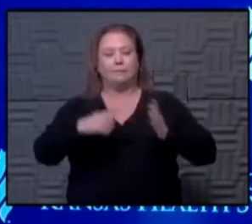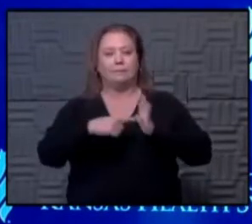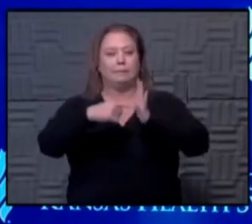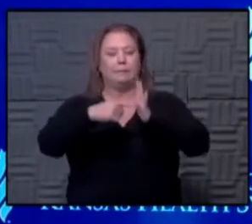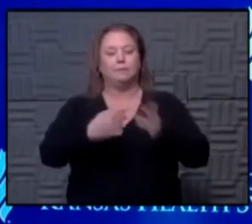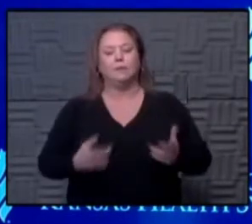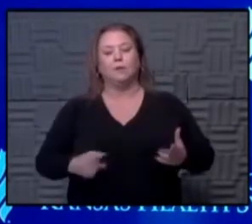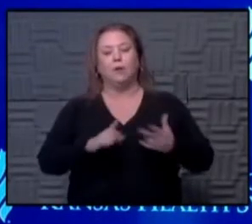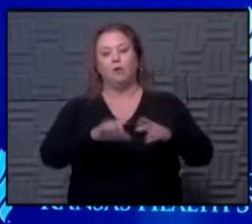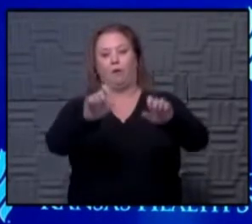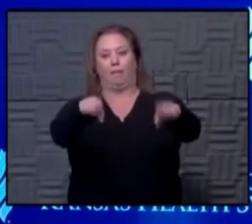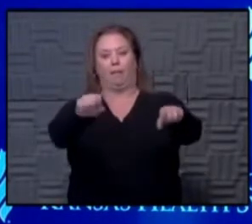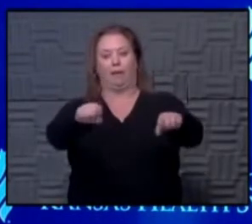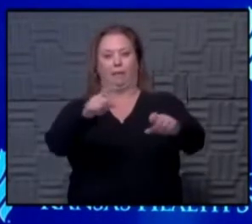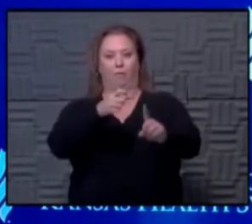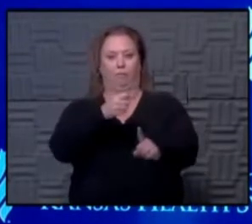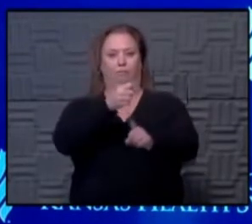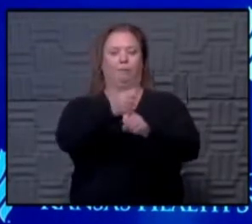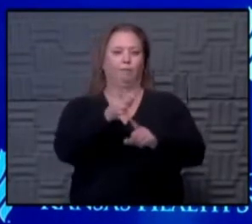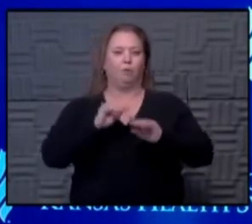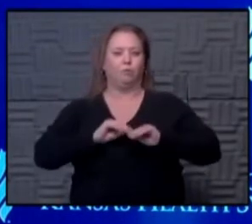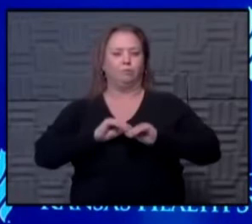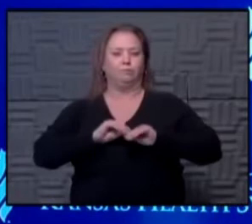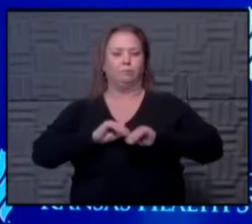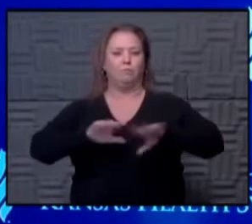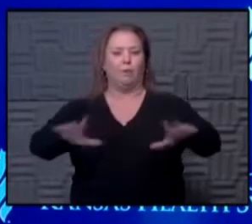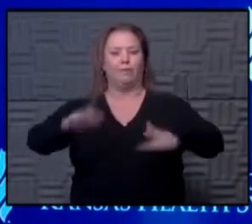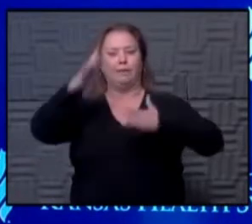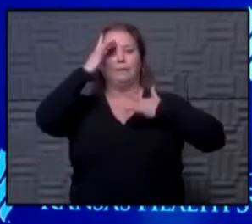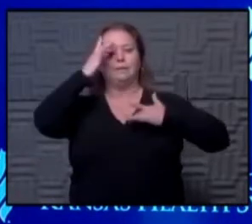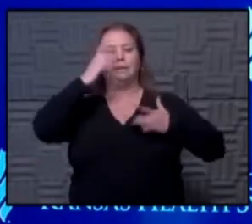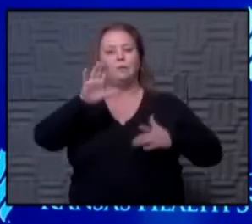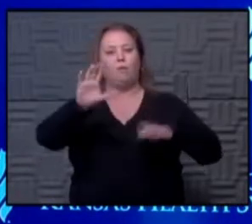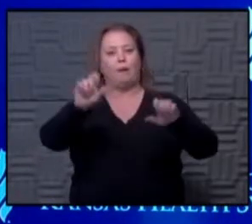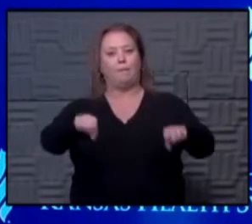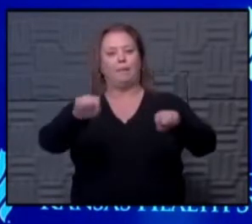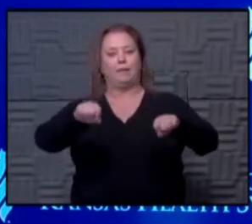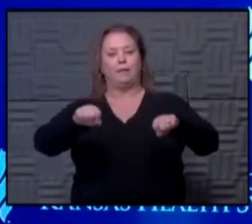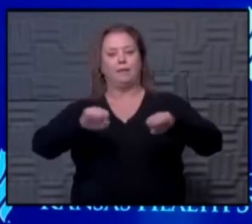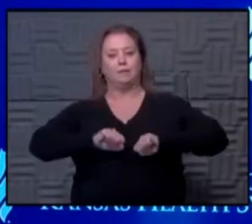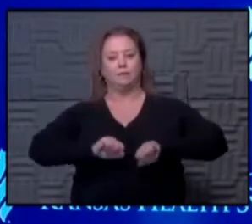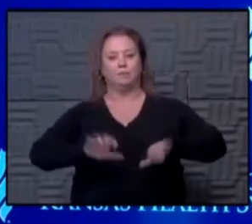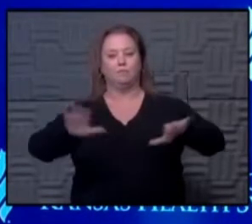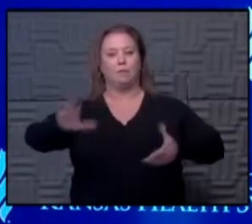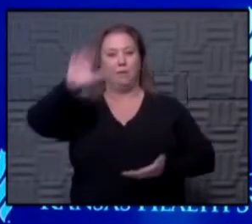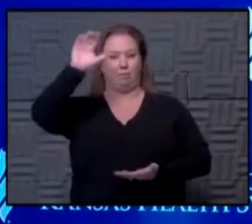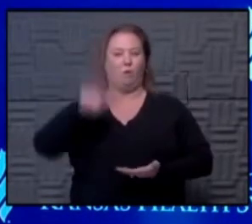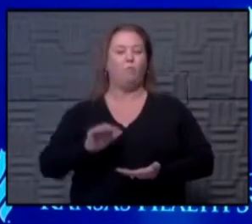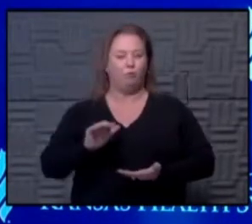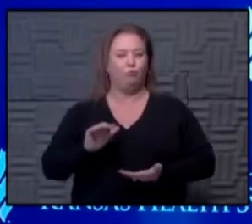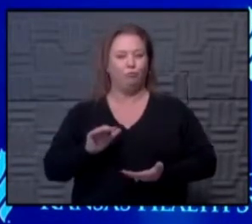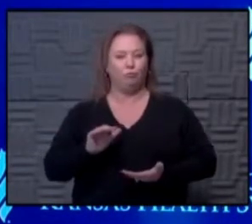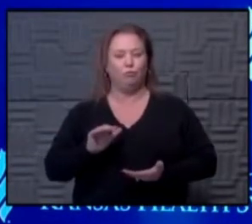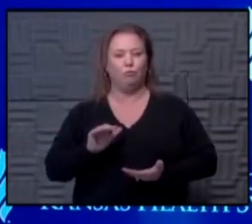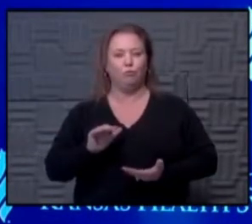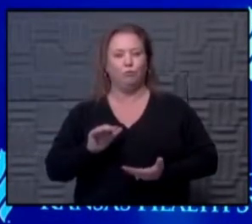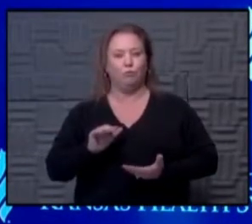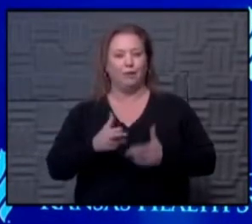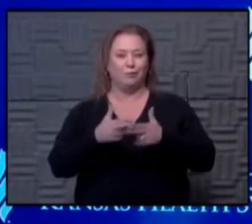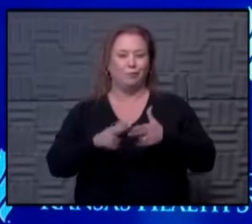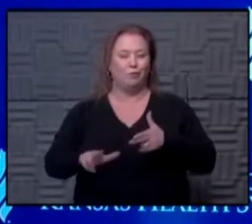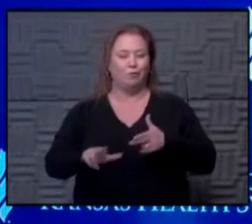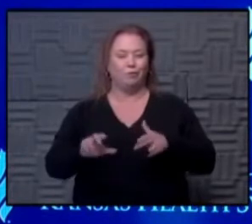your ability, even if you were infectious, let's say, that your ability to transmit would be lower and